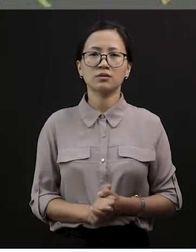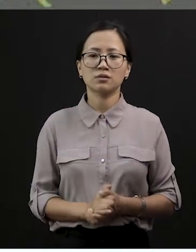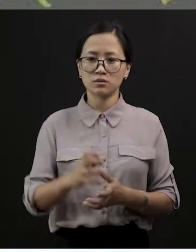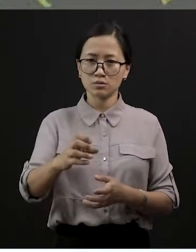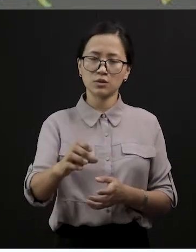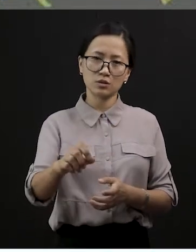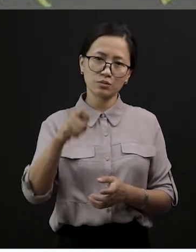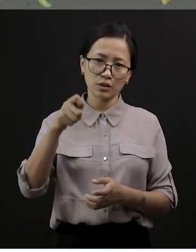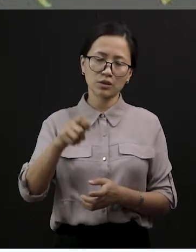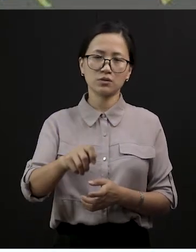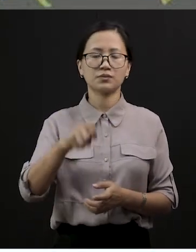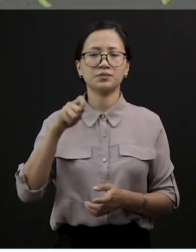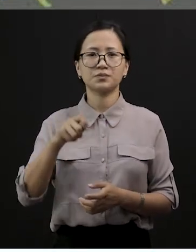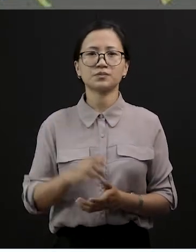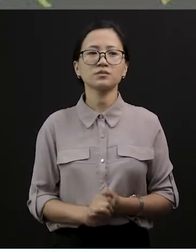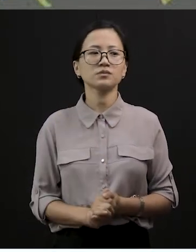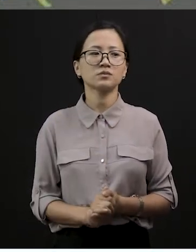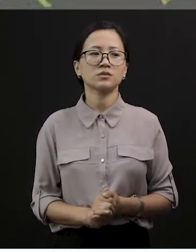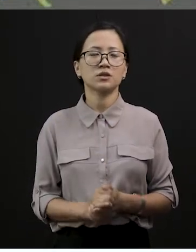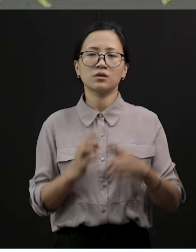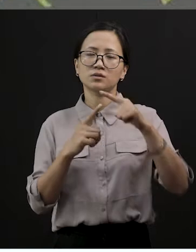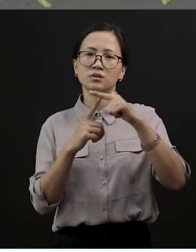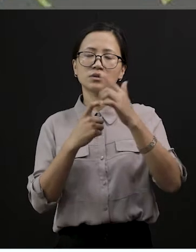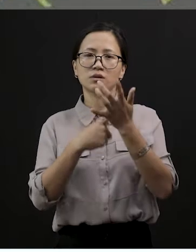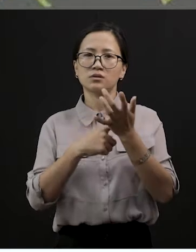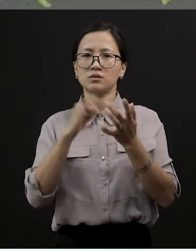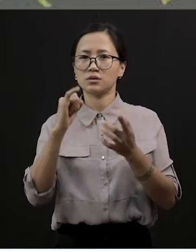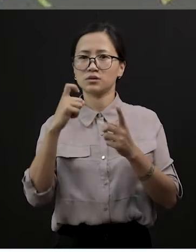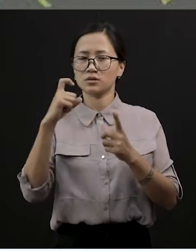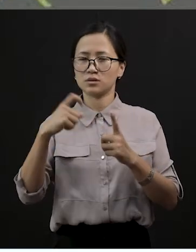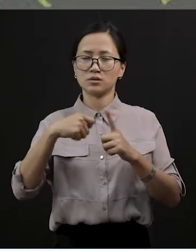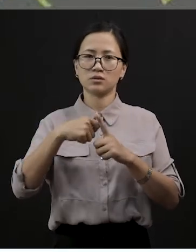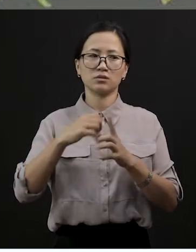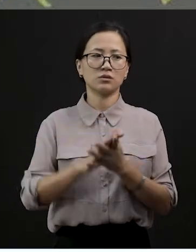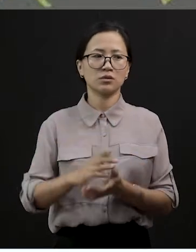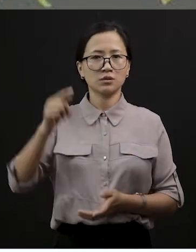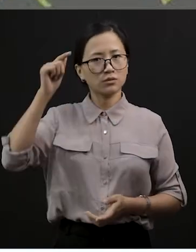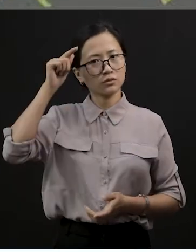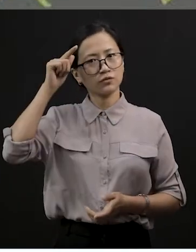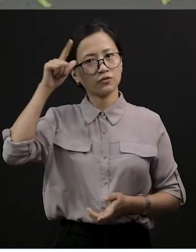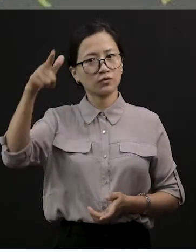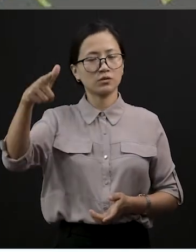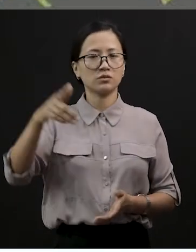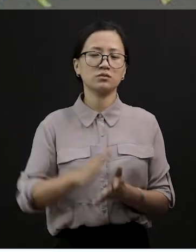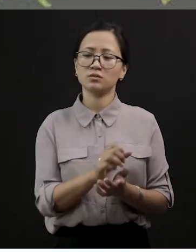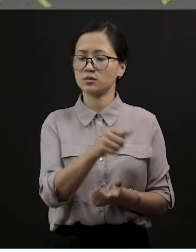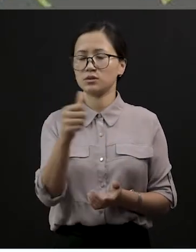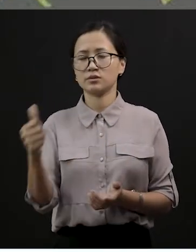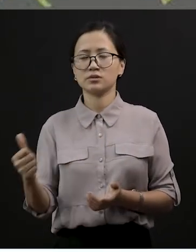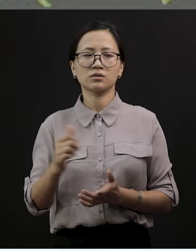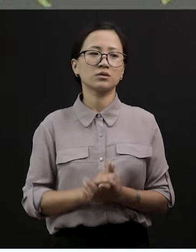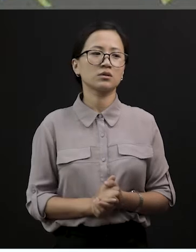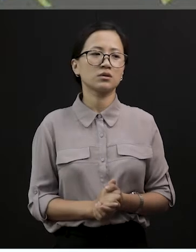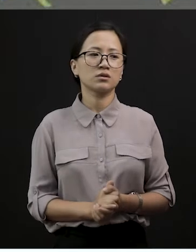P-L-U-C-K, pluck. Now next is trick. Trick means to fool others. In the story, we all know